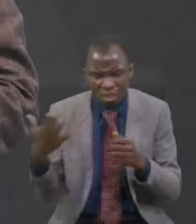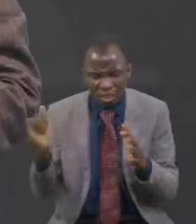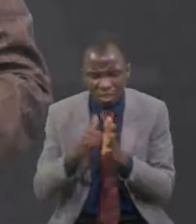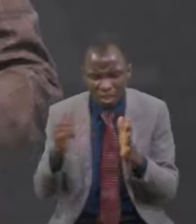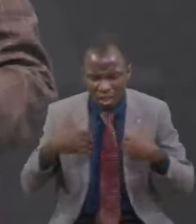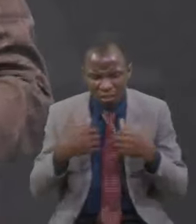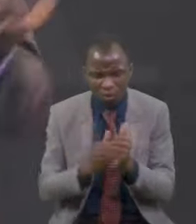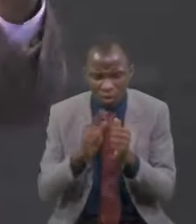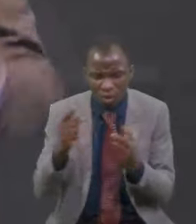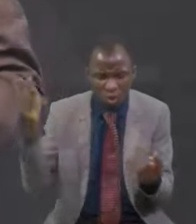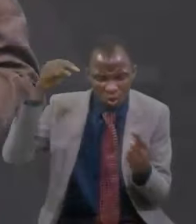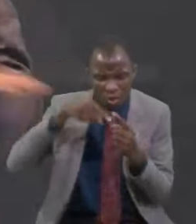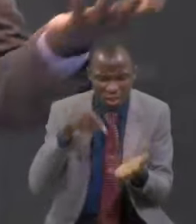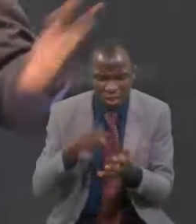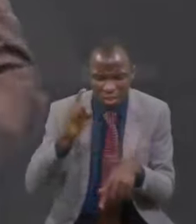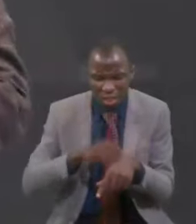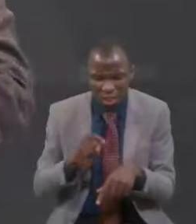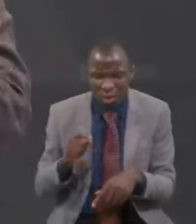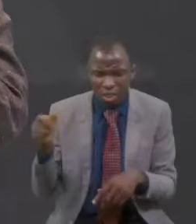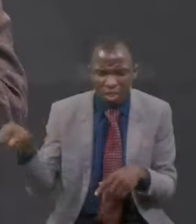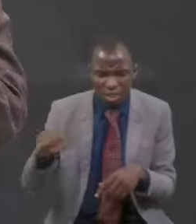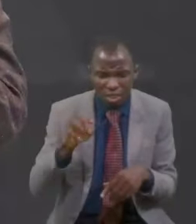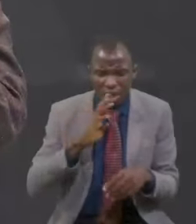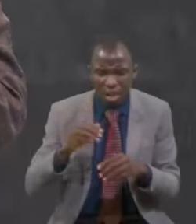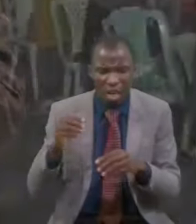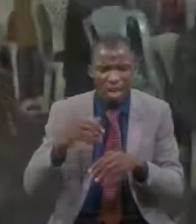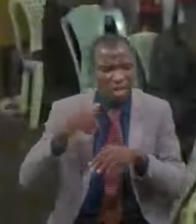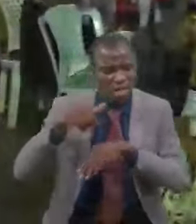time, they're chased away from you.